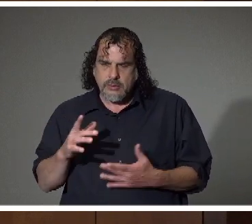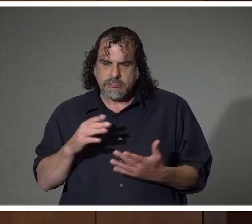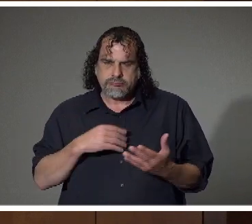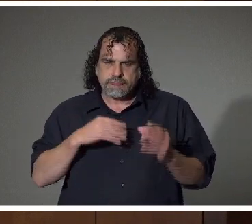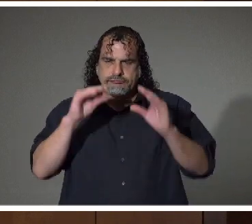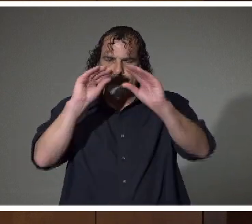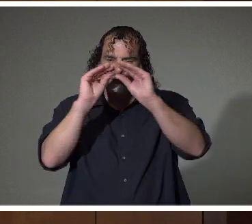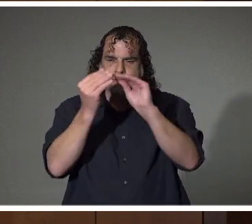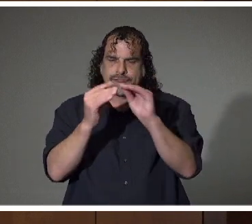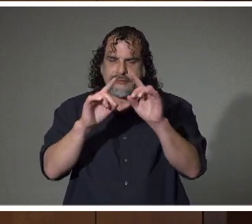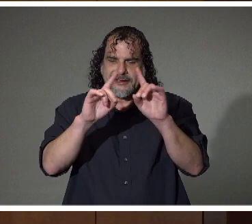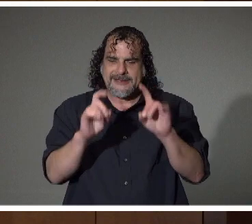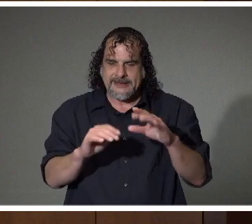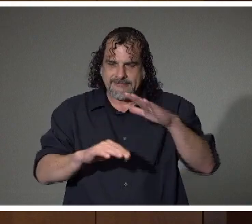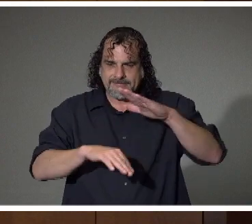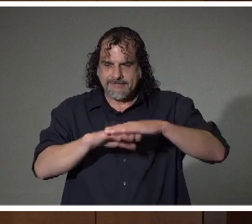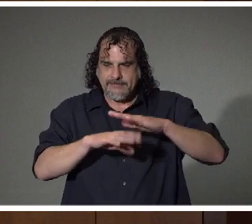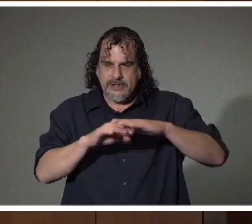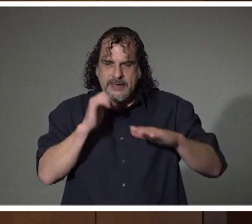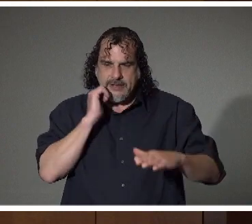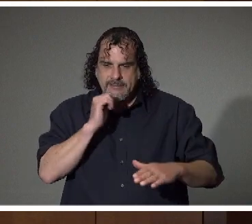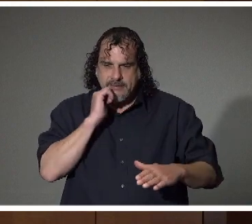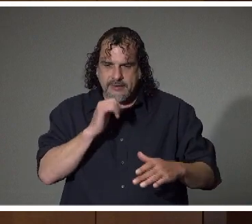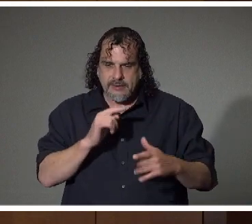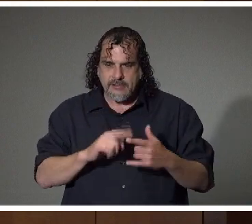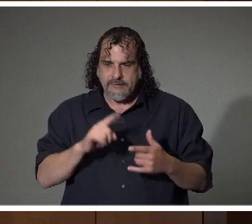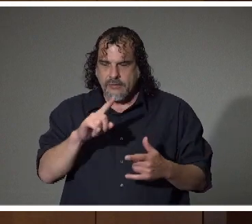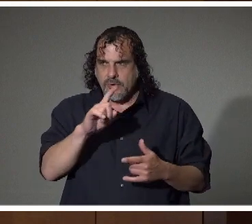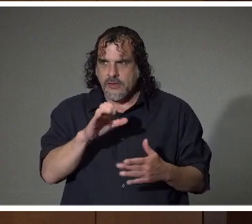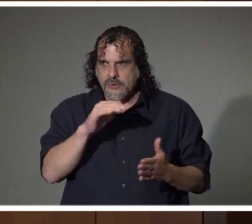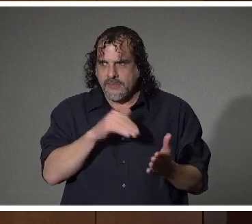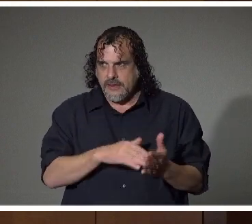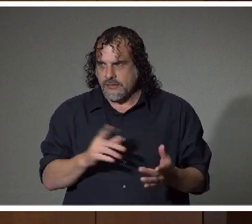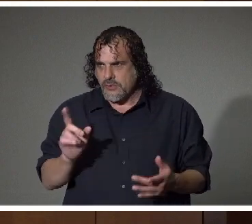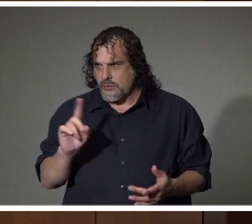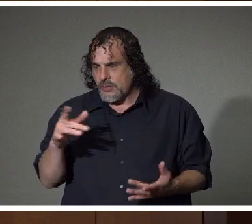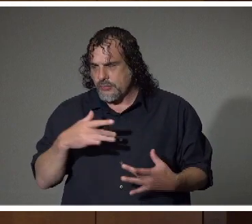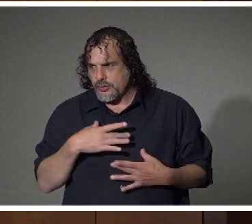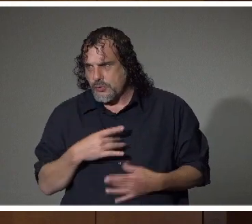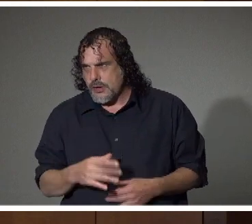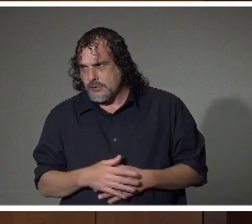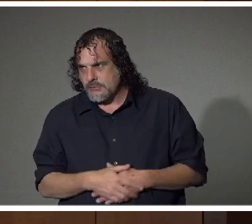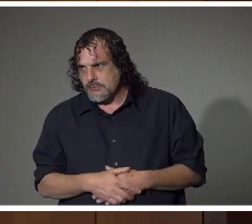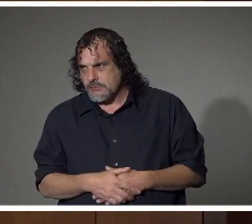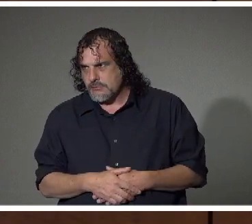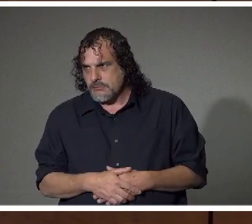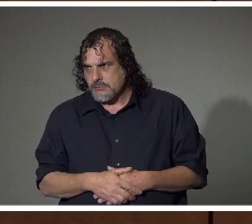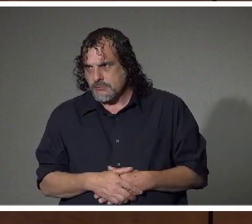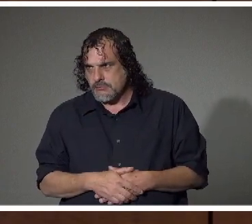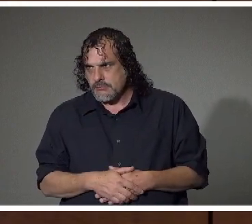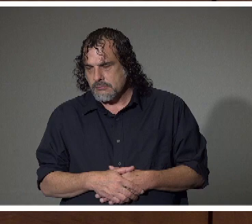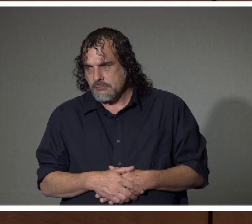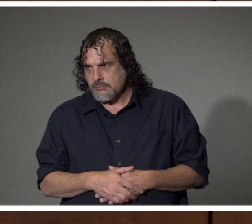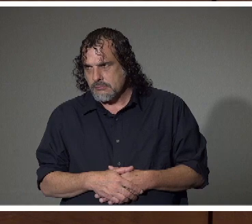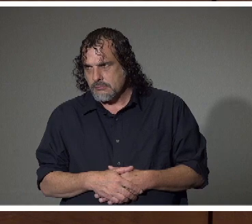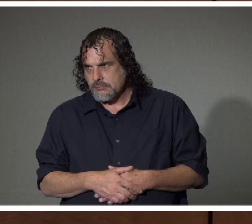to test-wise per day per 100,000. Where would you like to see that number